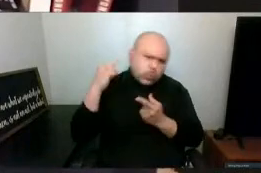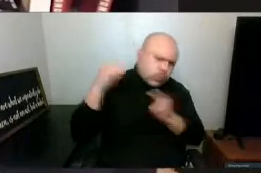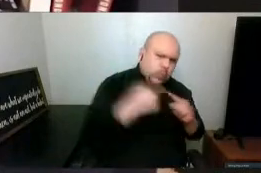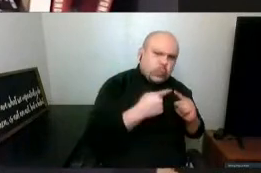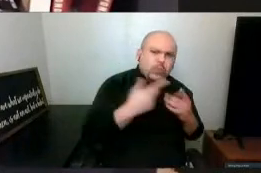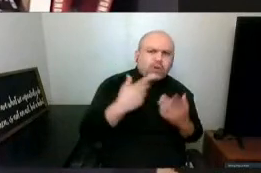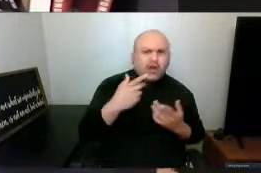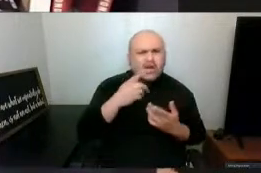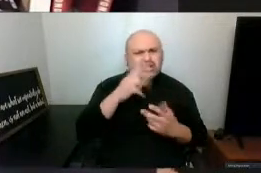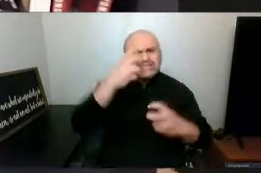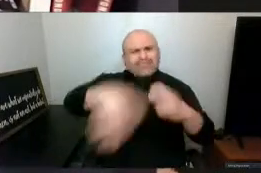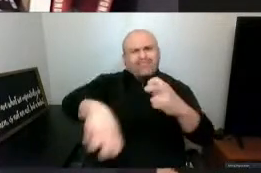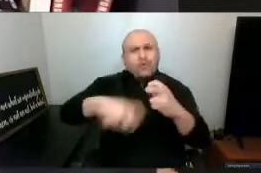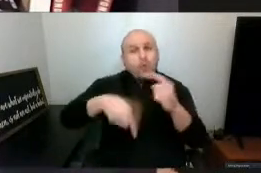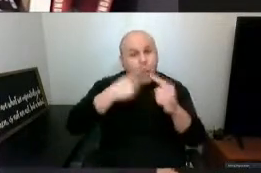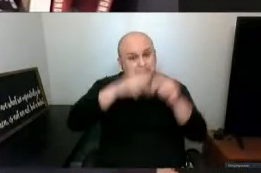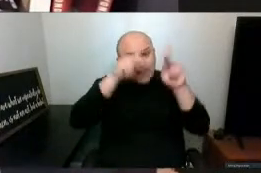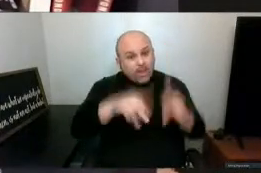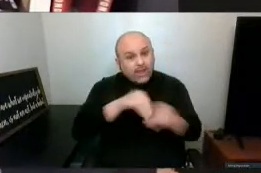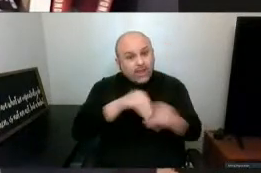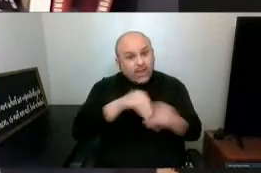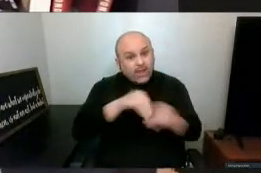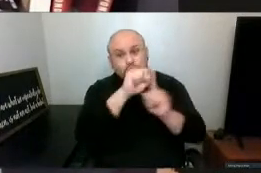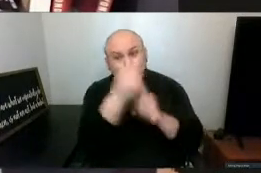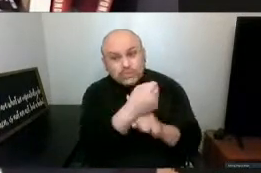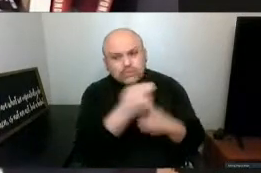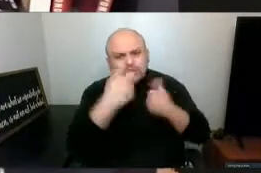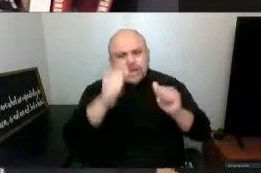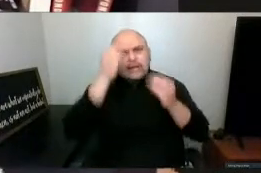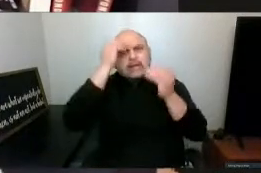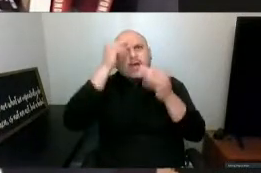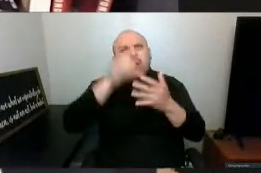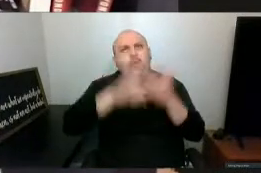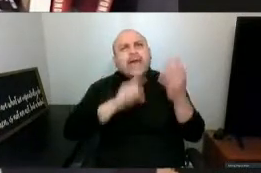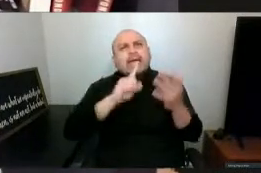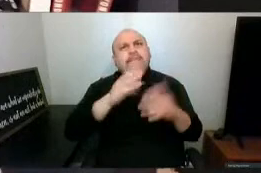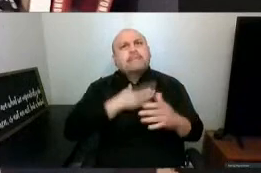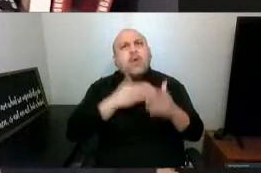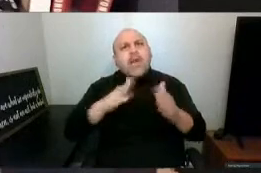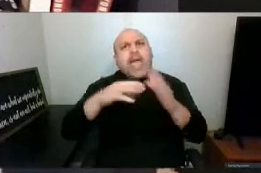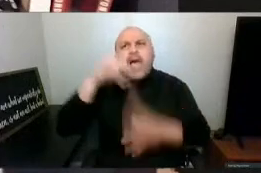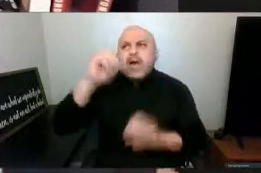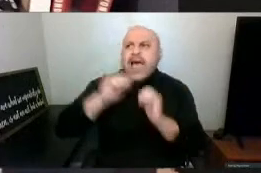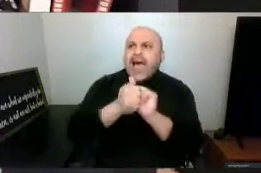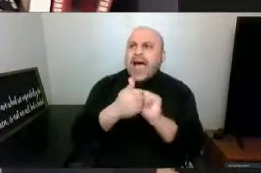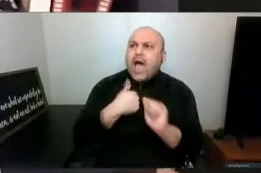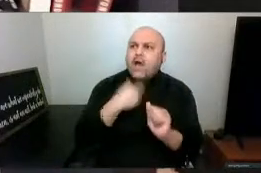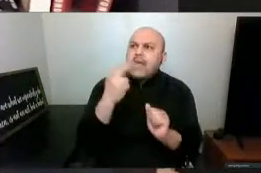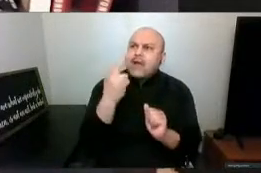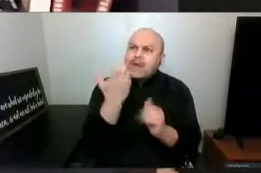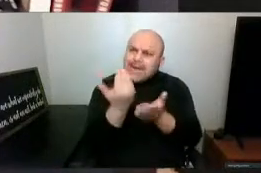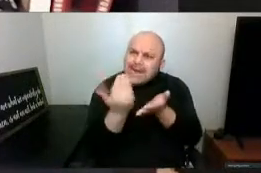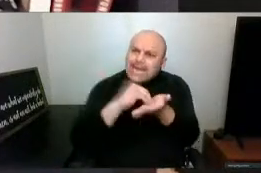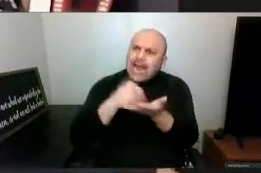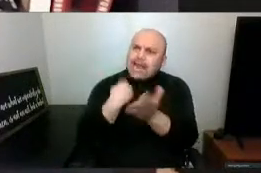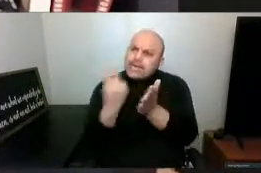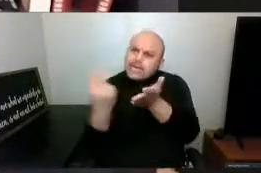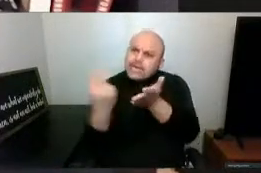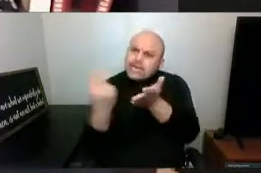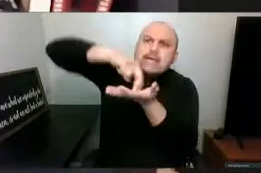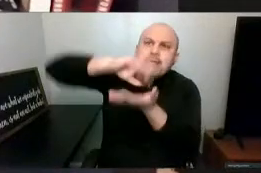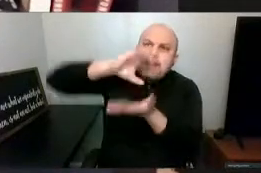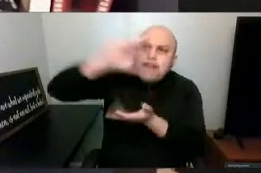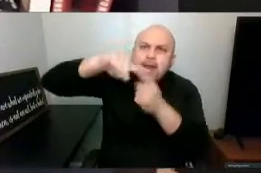that situation to sort of think about what is the way out. How do I regain my standing? How do I regain,